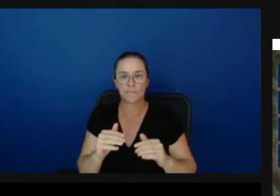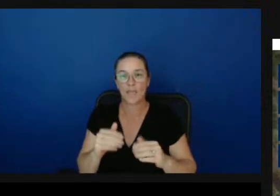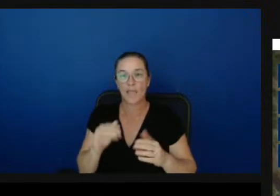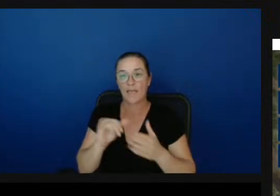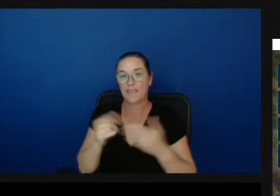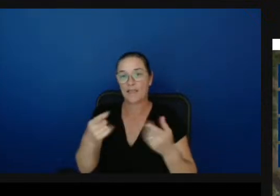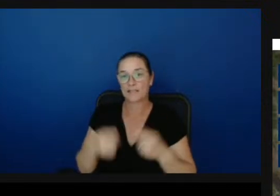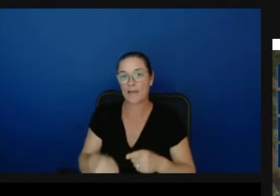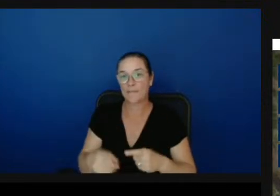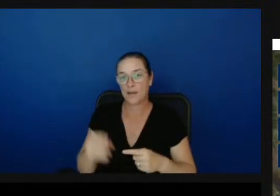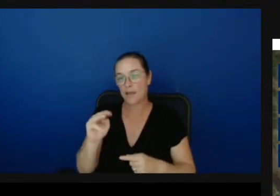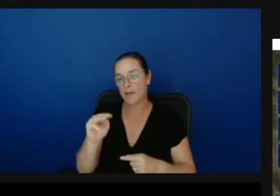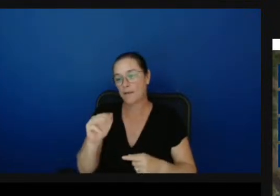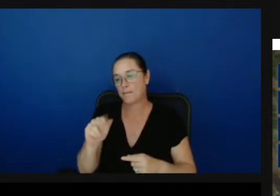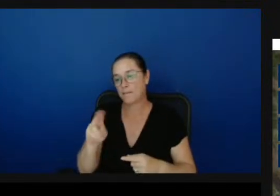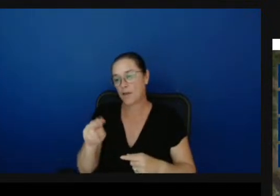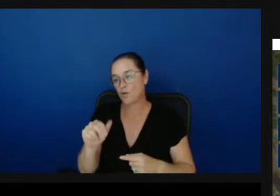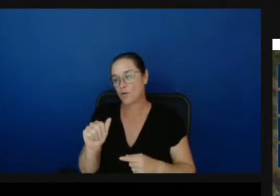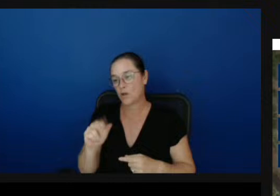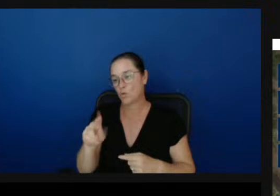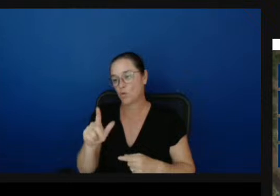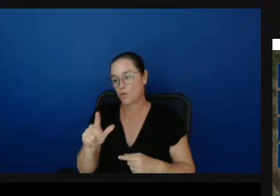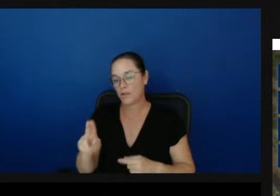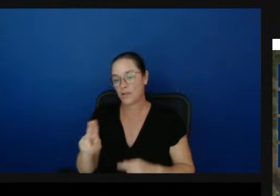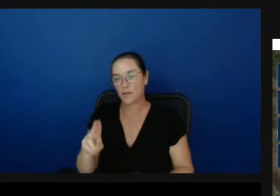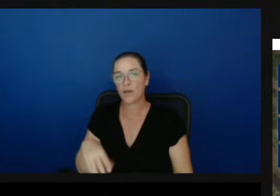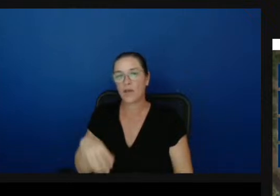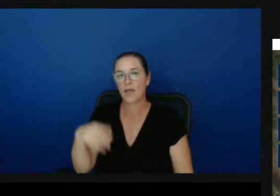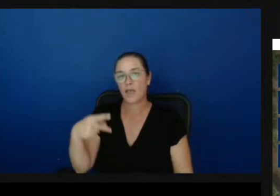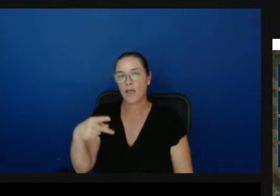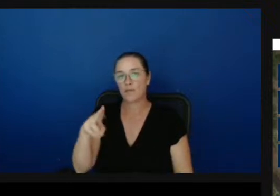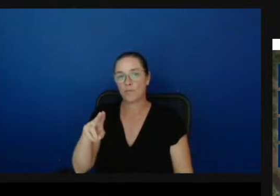Maunaulu and Puhimau right through here.